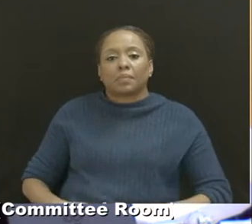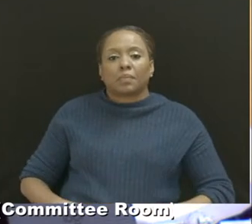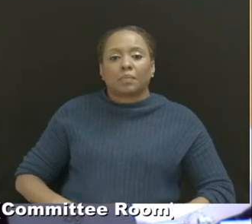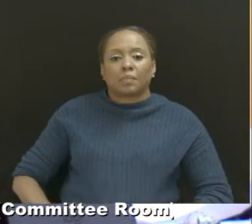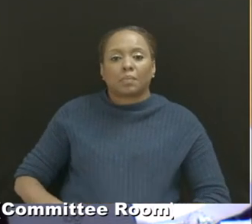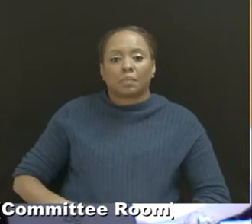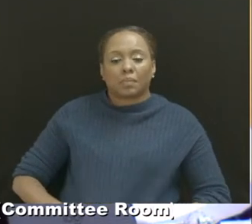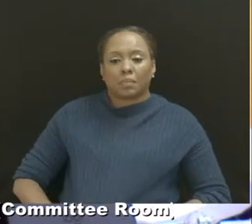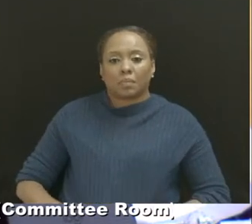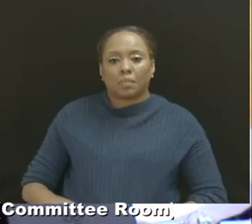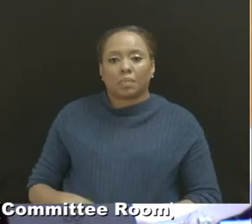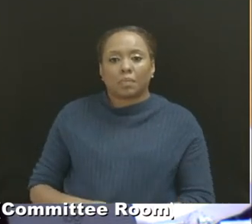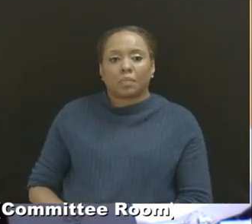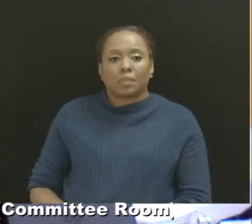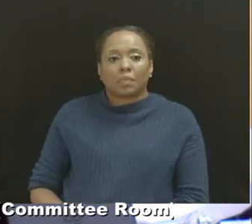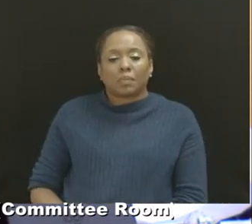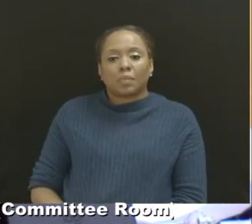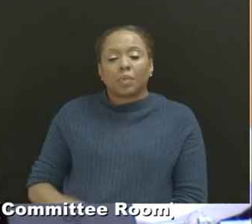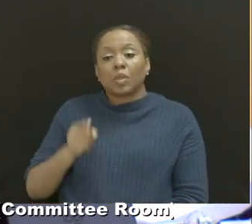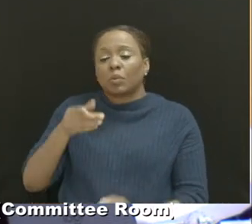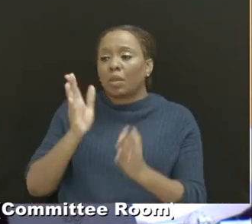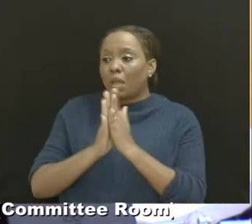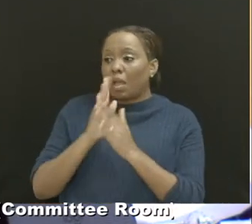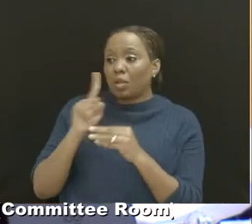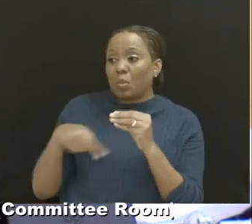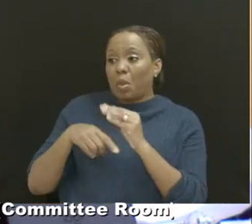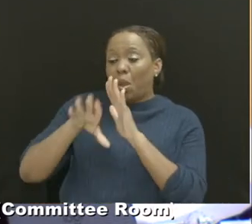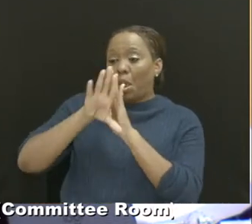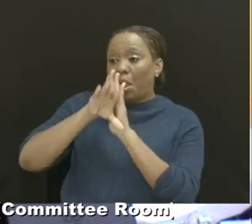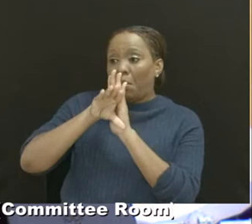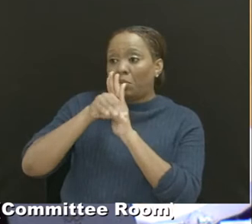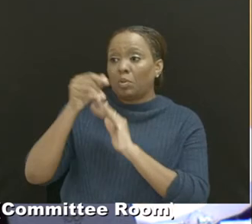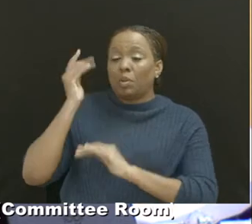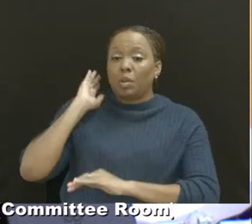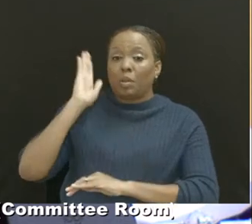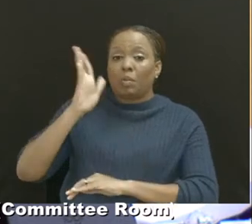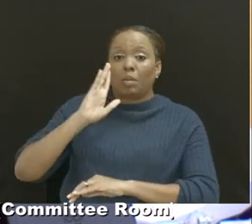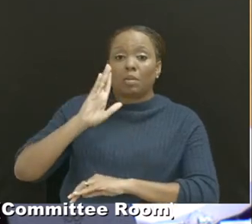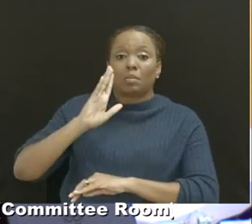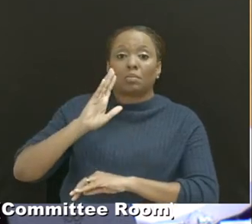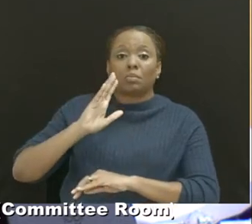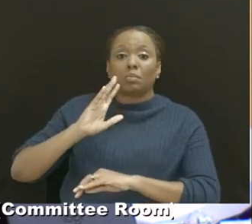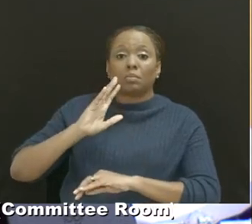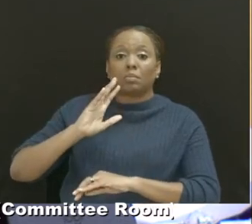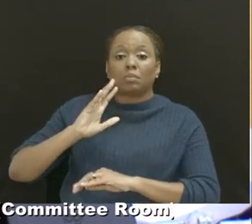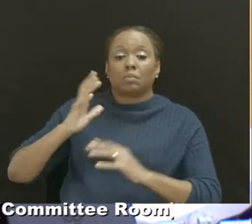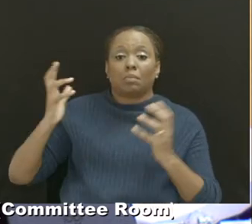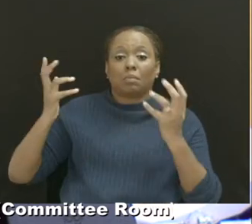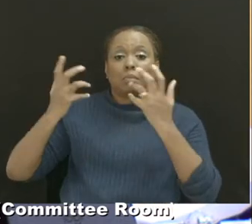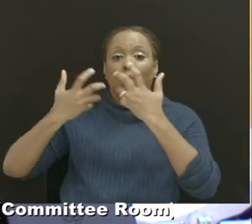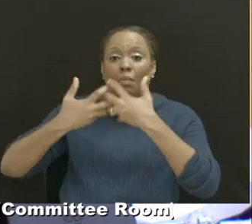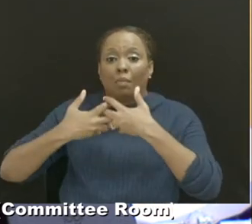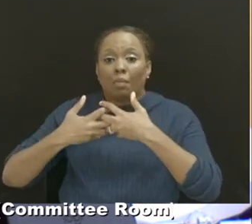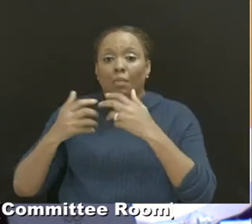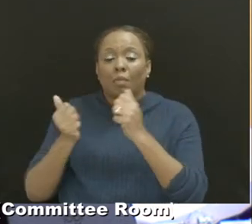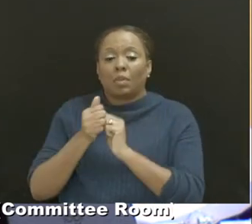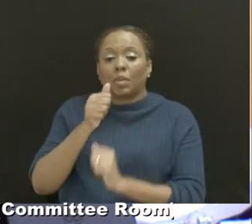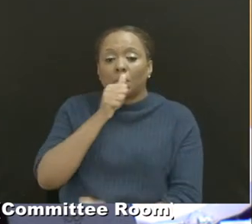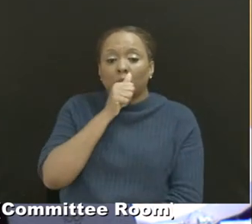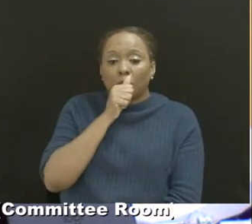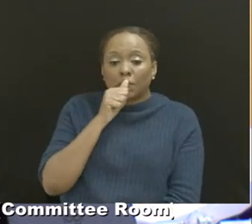and the cameras that you asked about, we will be certainly partnering with a private entity